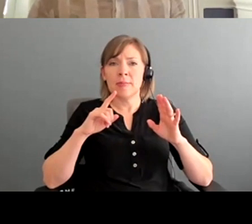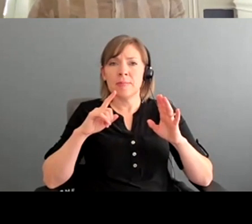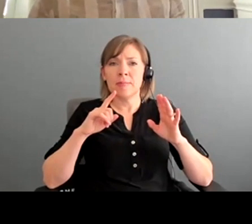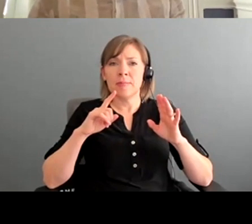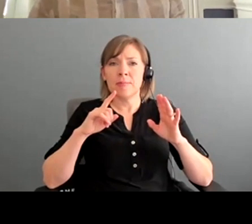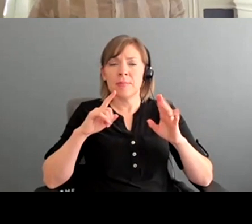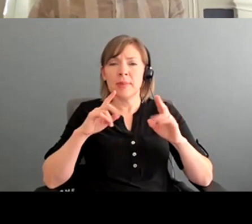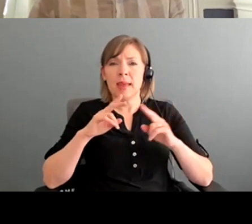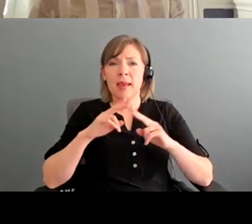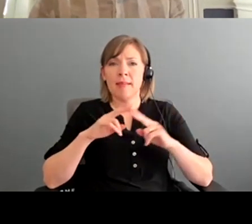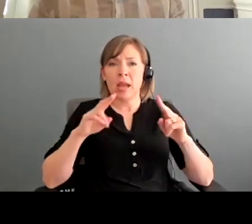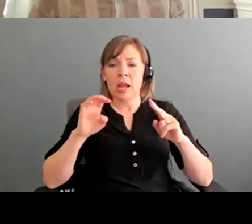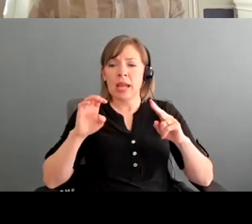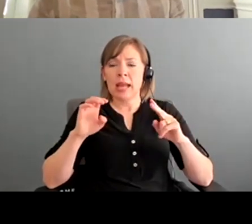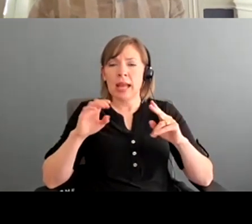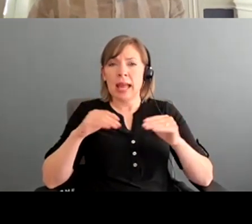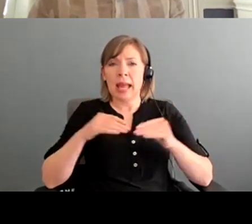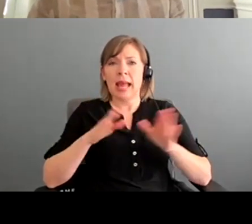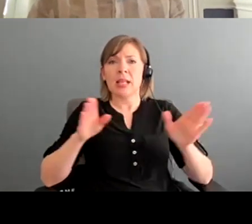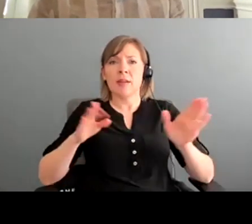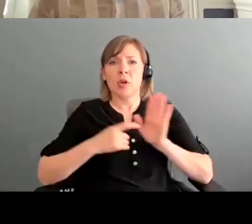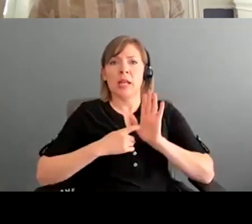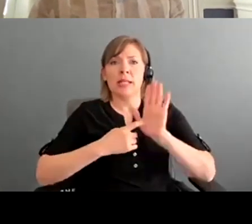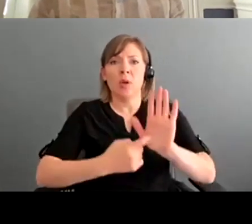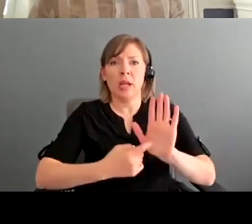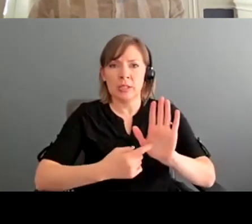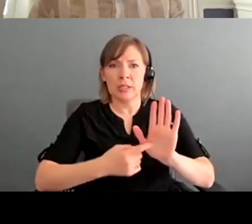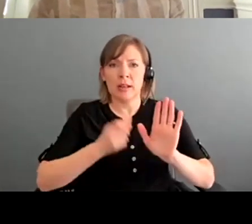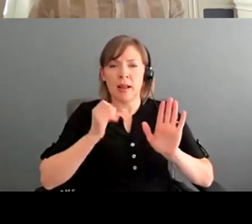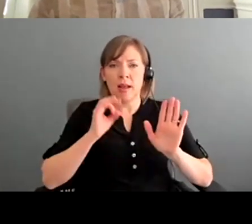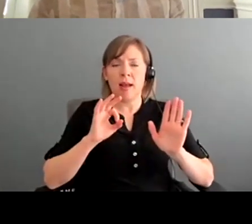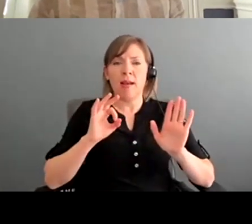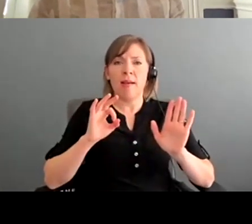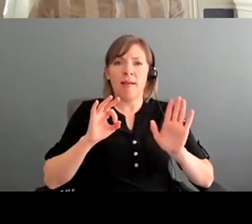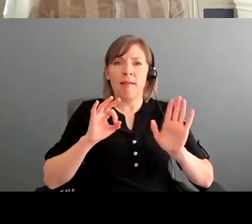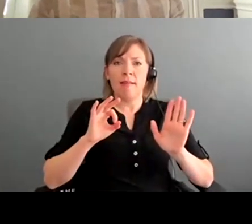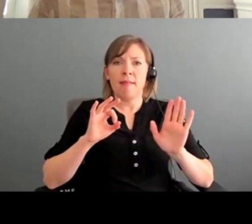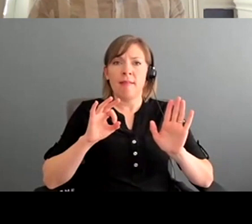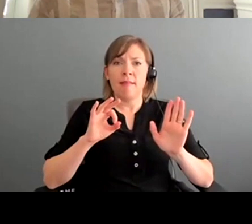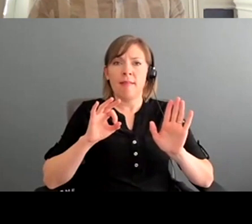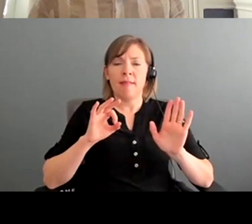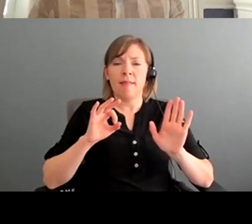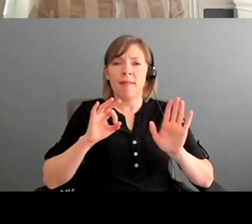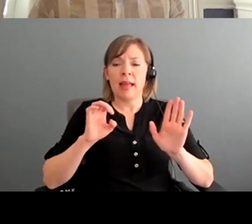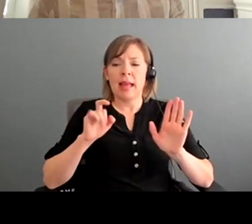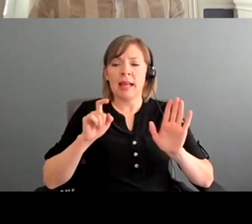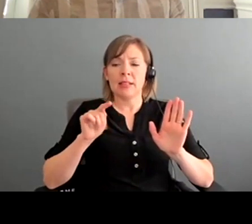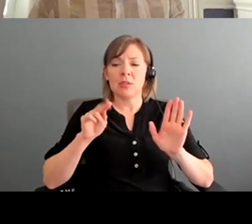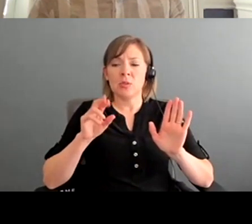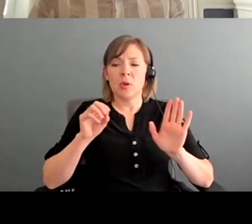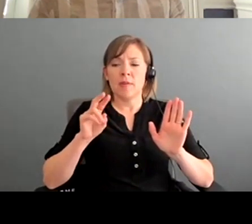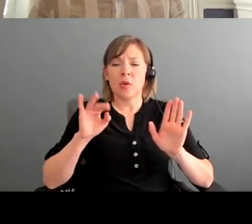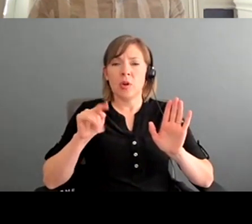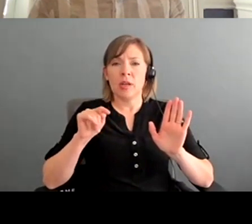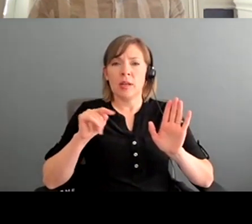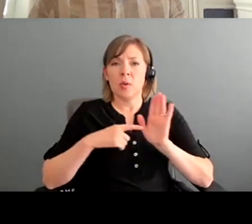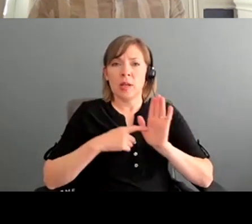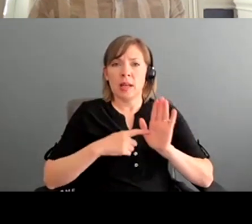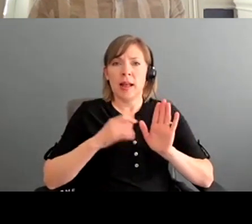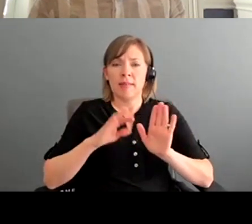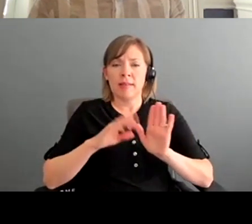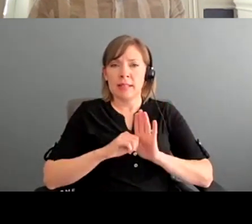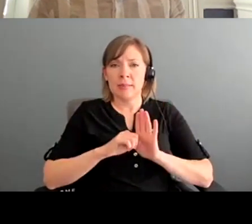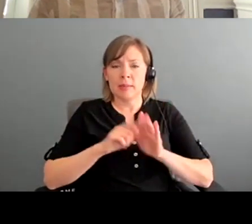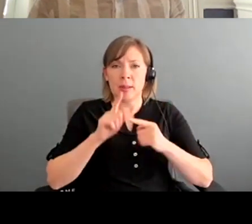a very kind of extroverted expression, right, of or extroverted presentation of these symptoms, as opposed